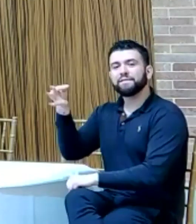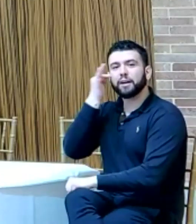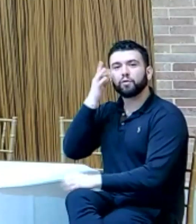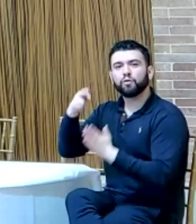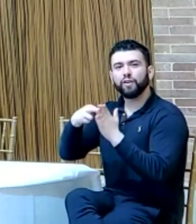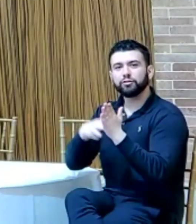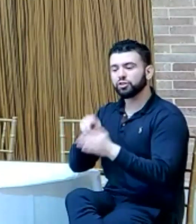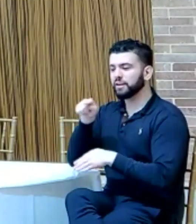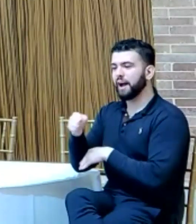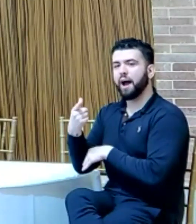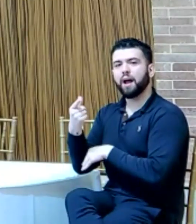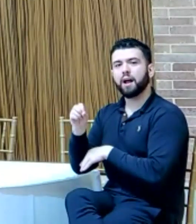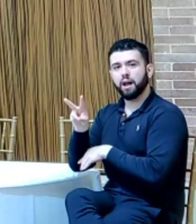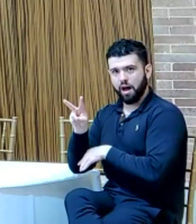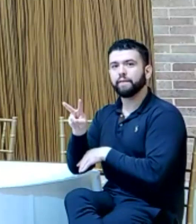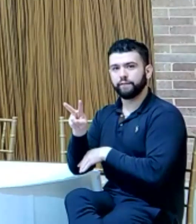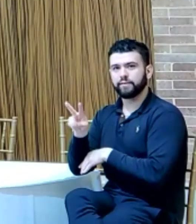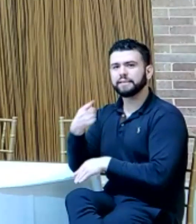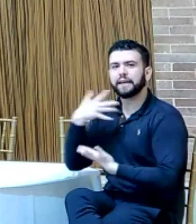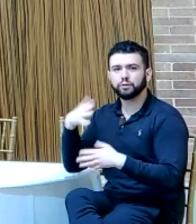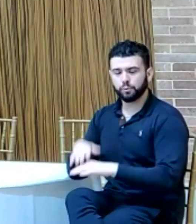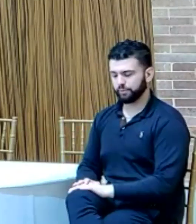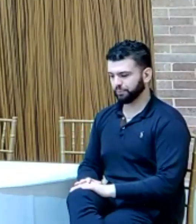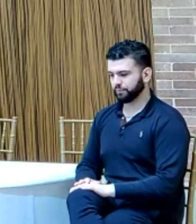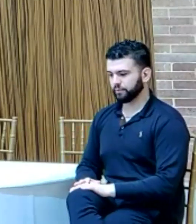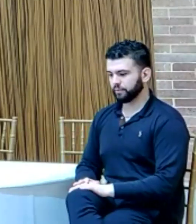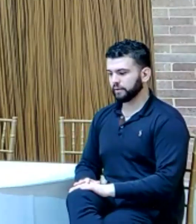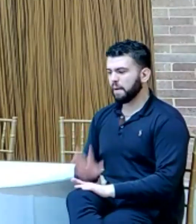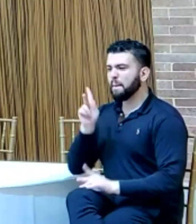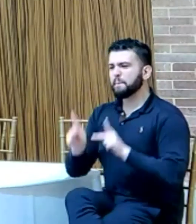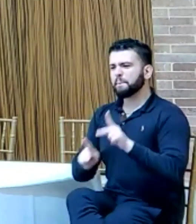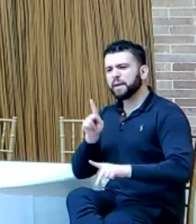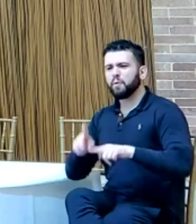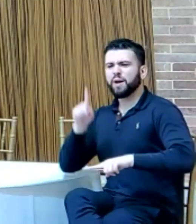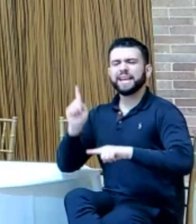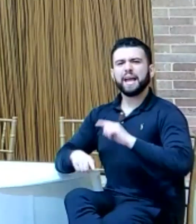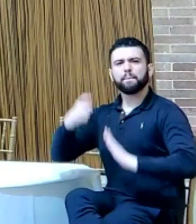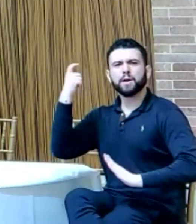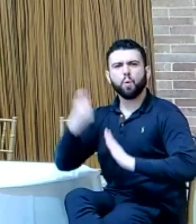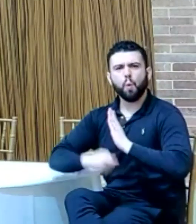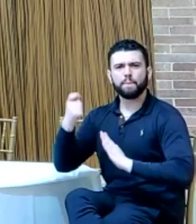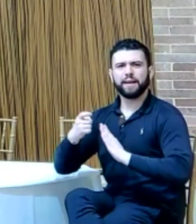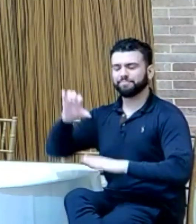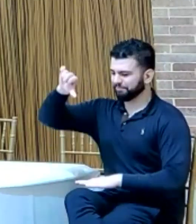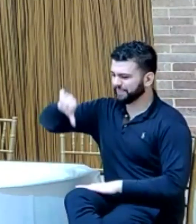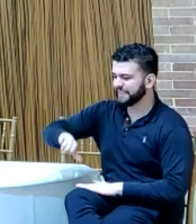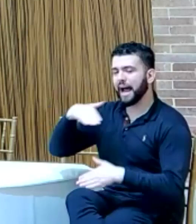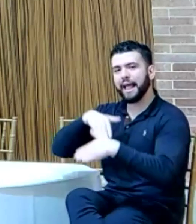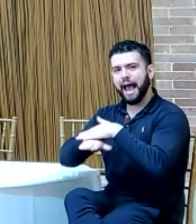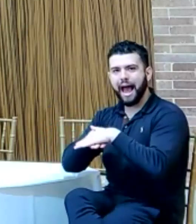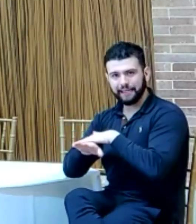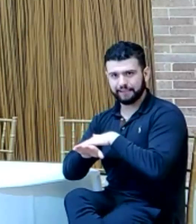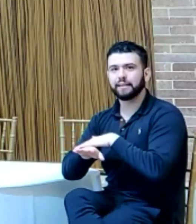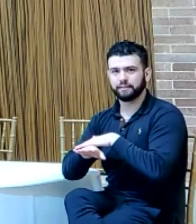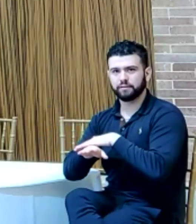Huds rule proposes that people will not be automatically or categorically denied access to be